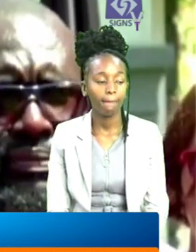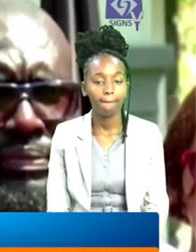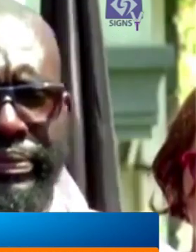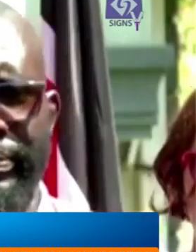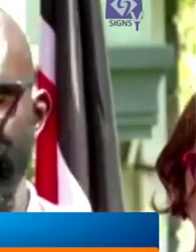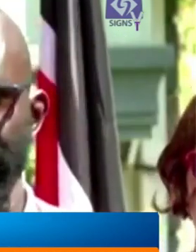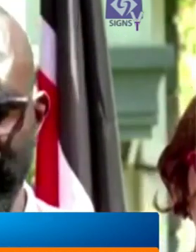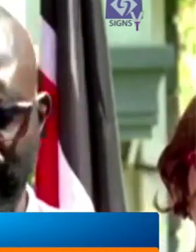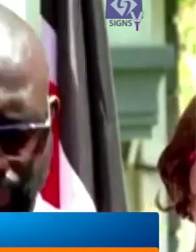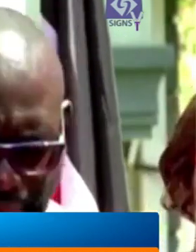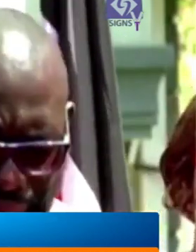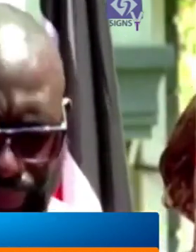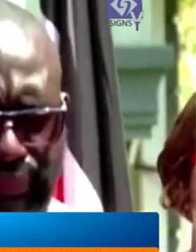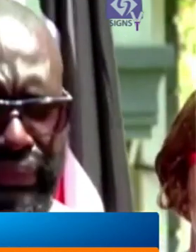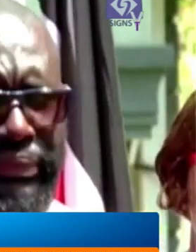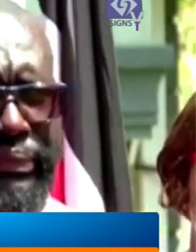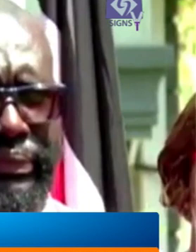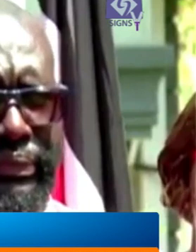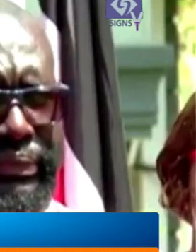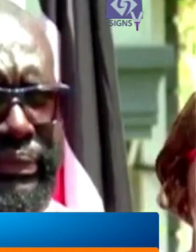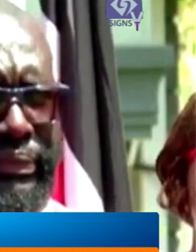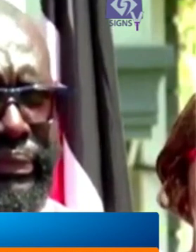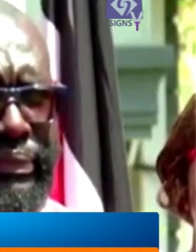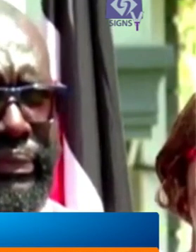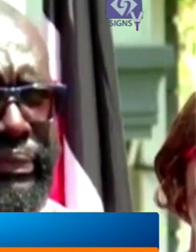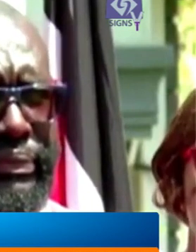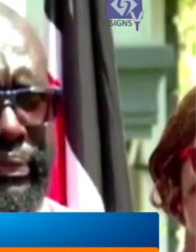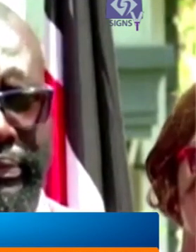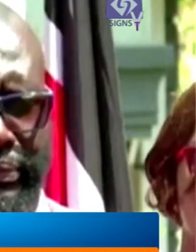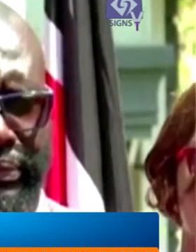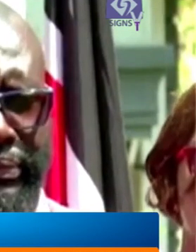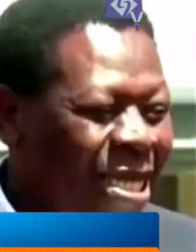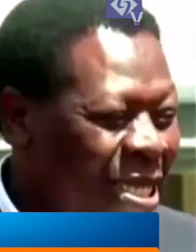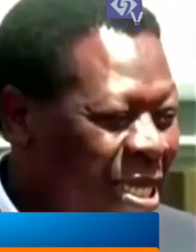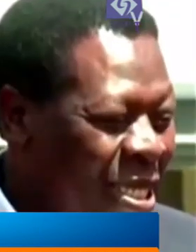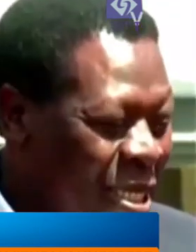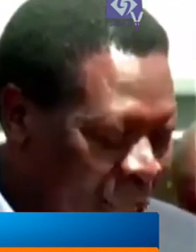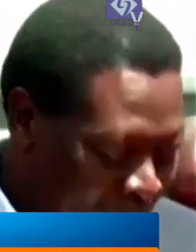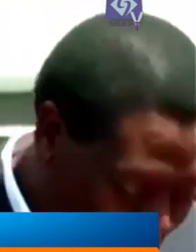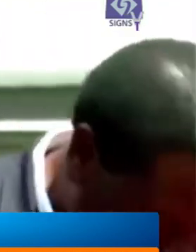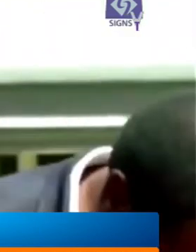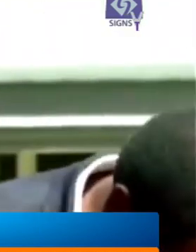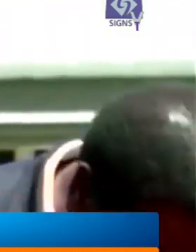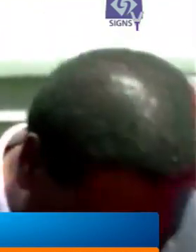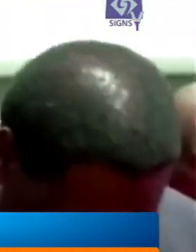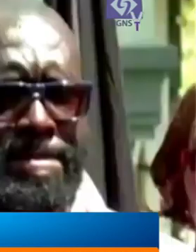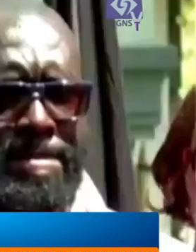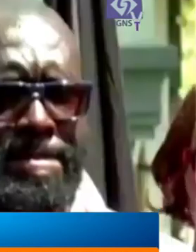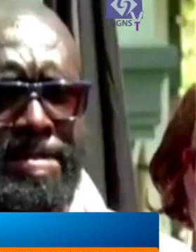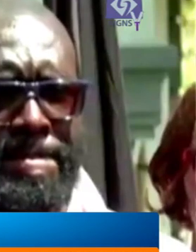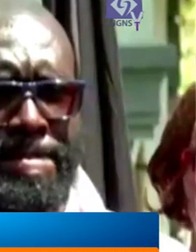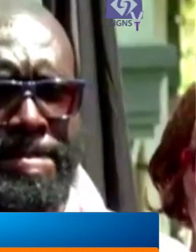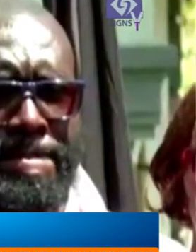regime to repeal the Finance Act 2023 and take deliberate steps to lower the cost of